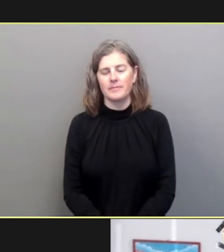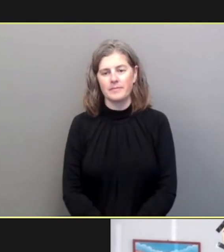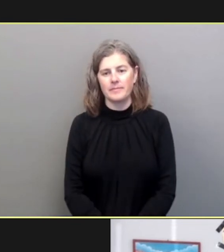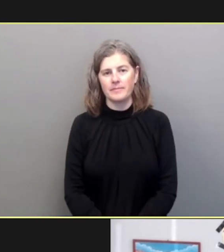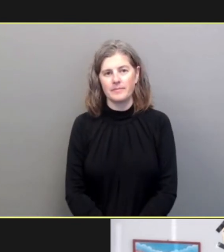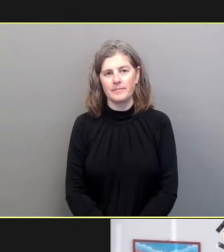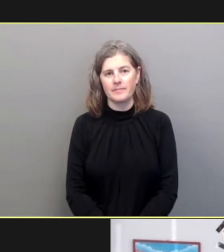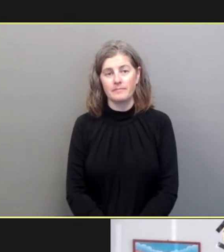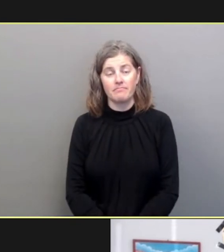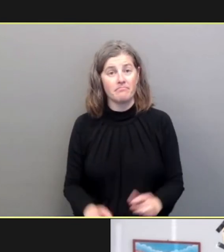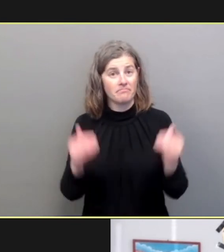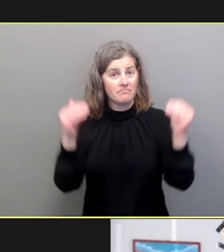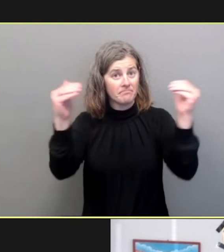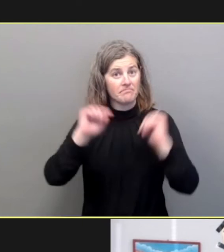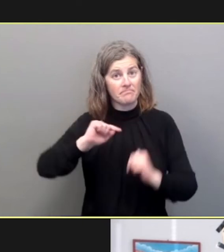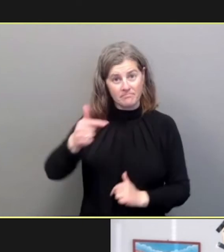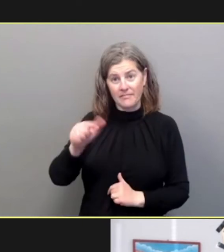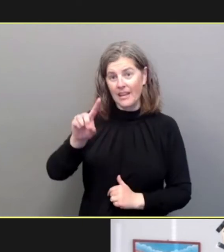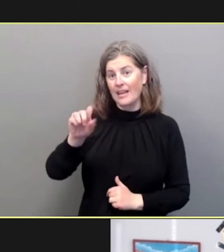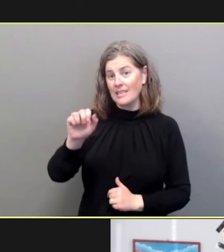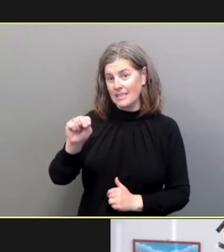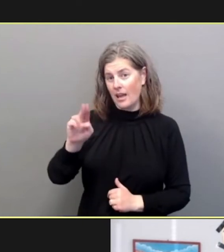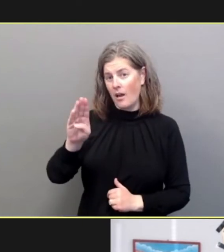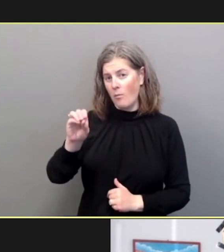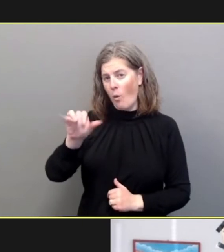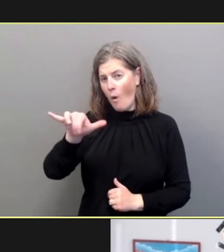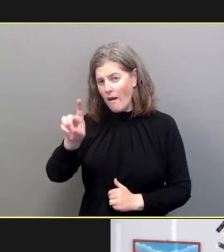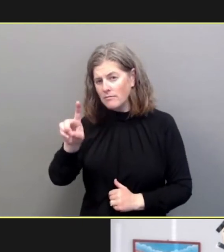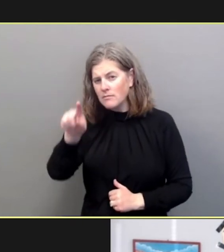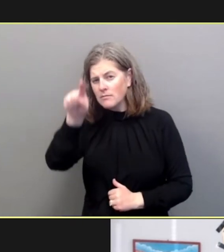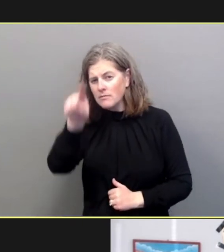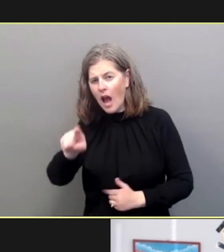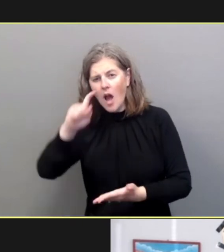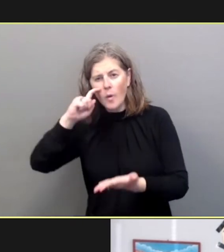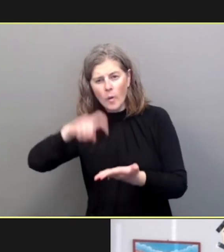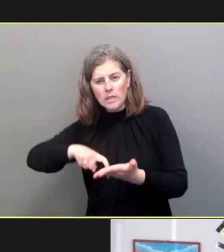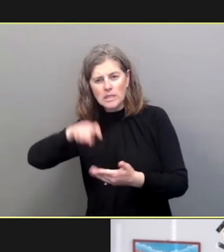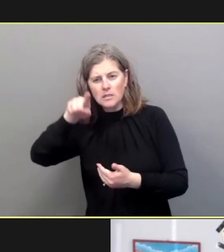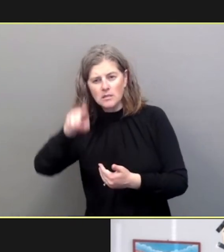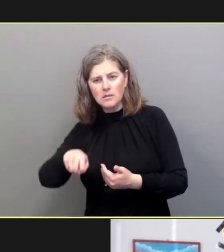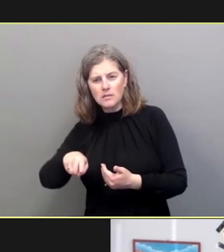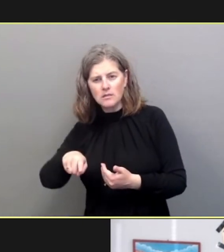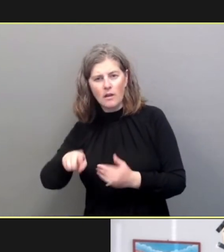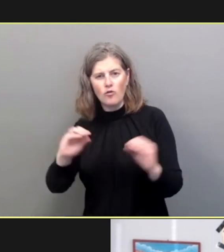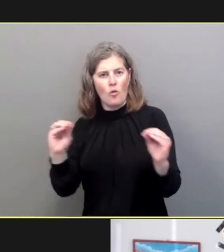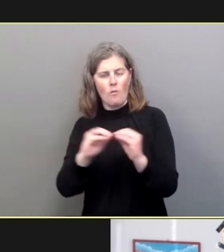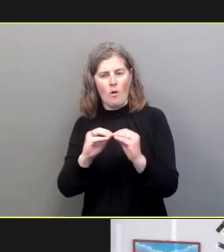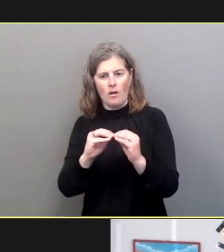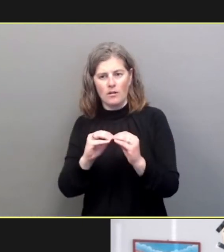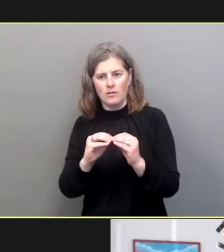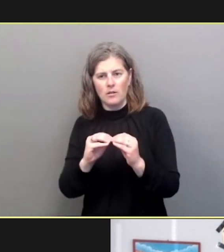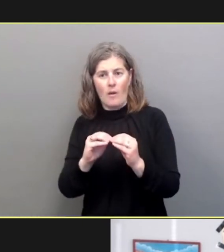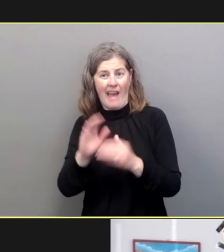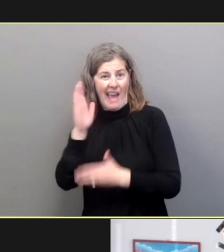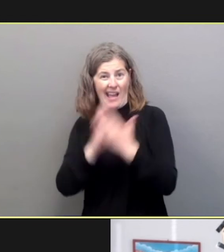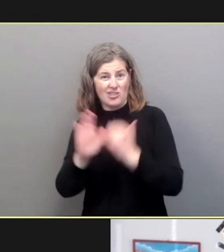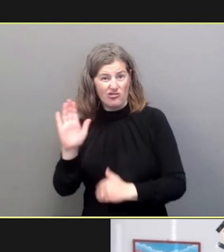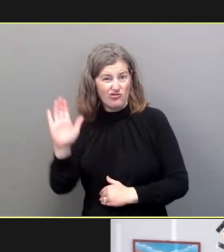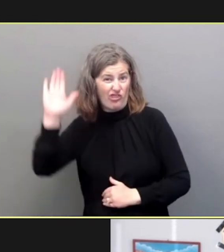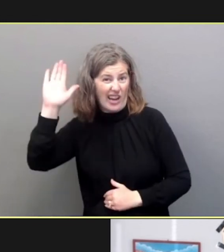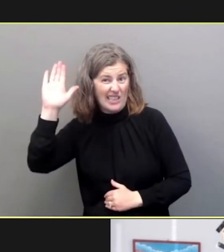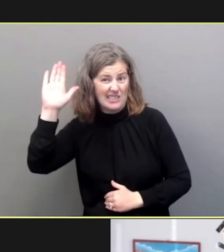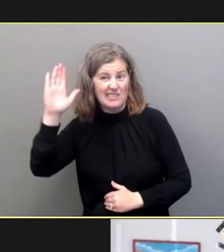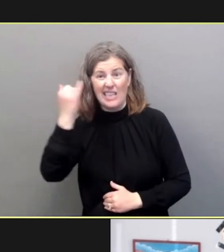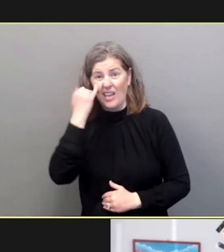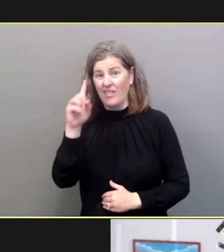All right, great. Next, we'll turn to Dan Boyd. And I do notice that we don't have any other hands raised. So after